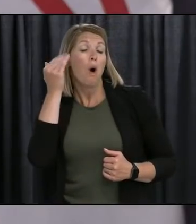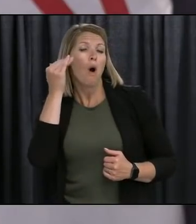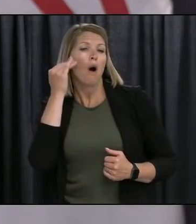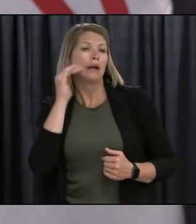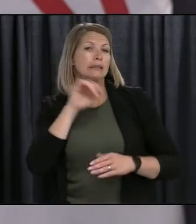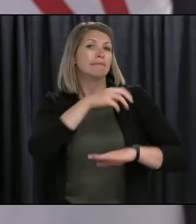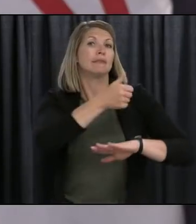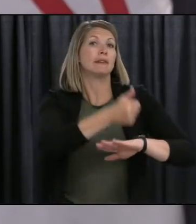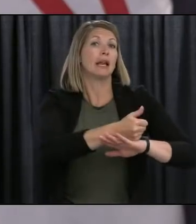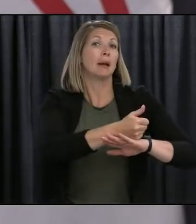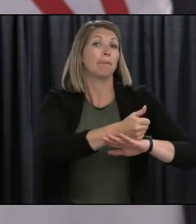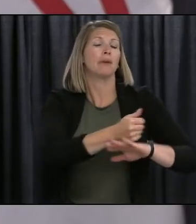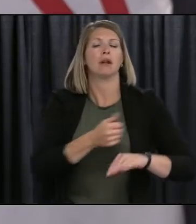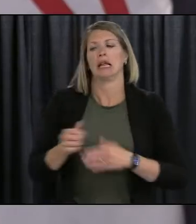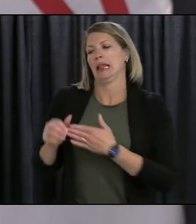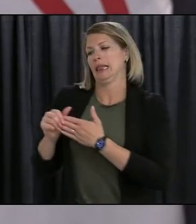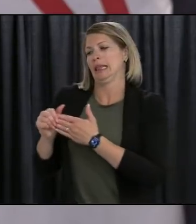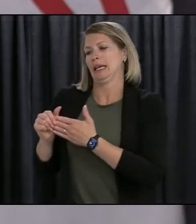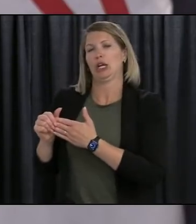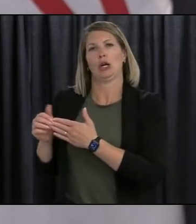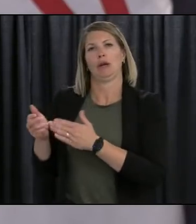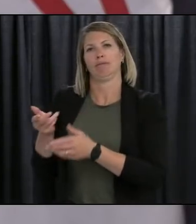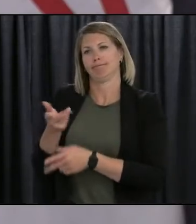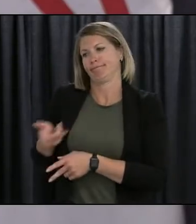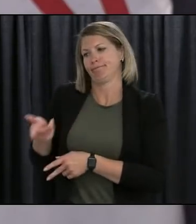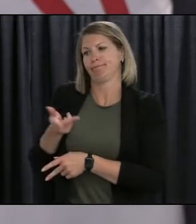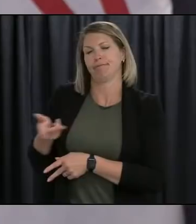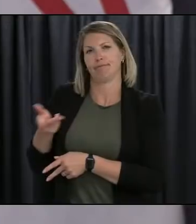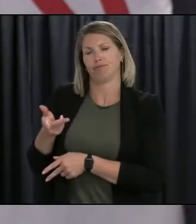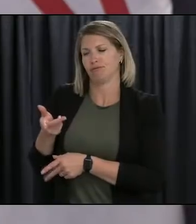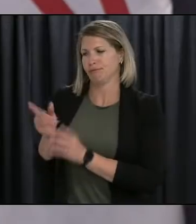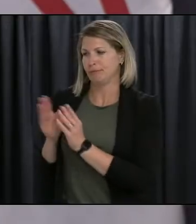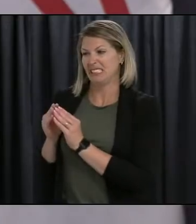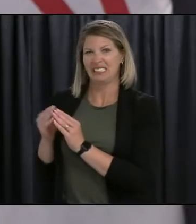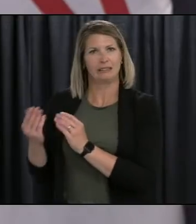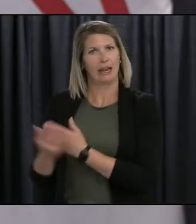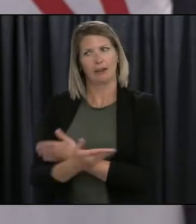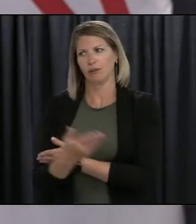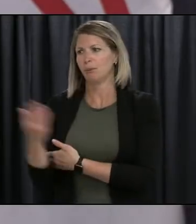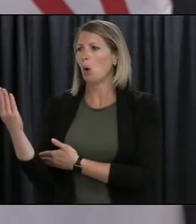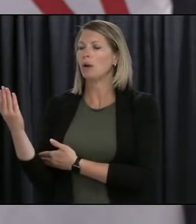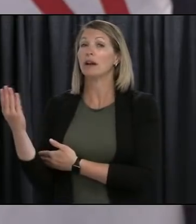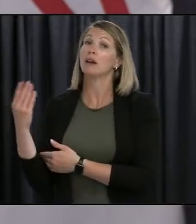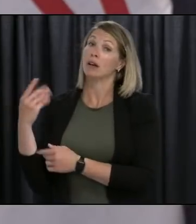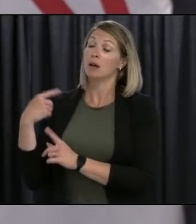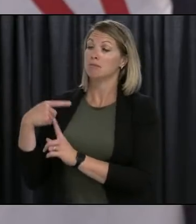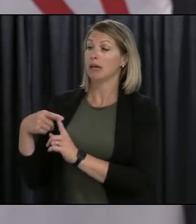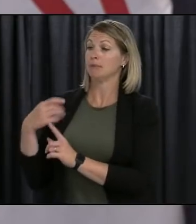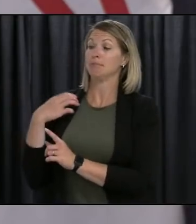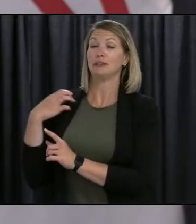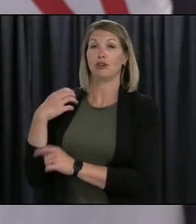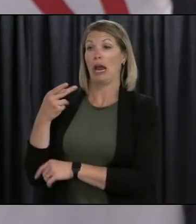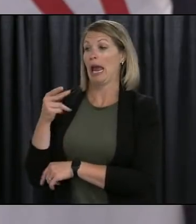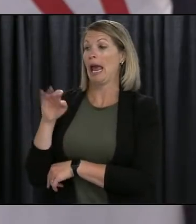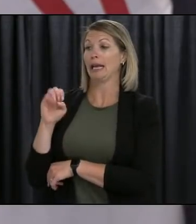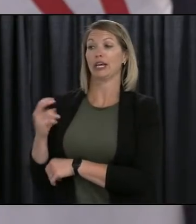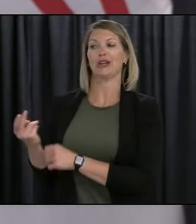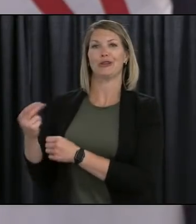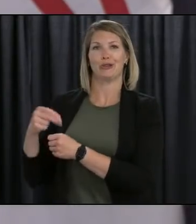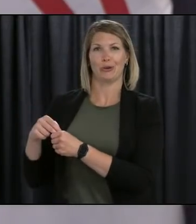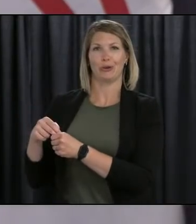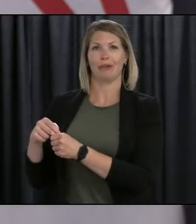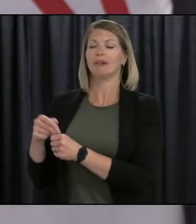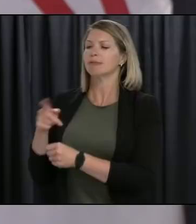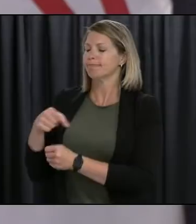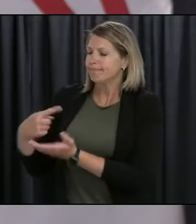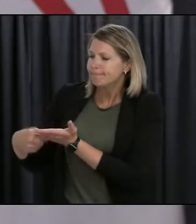in the All-Party Joint Committee, whom I met with again this morning, along with Minister Hagee, as we continue to navigate our way through